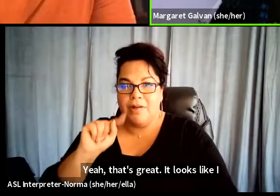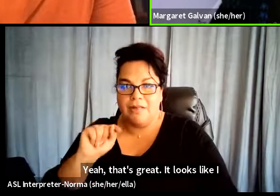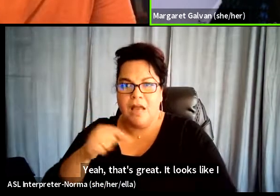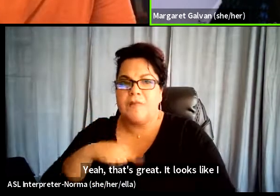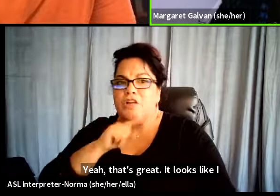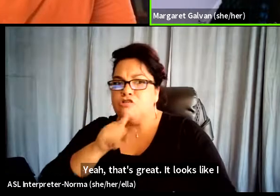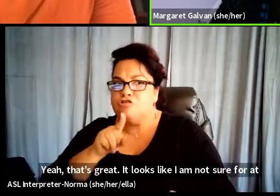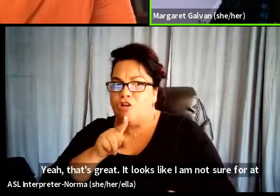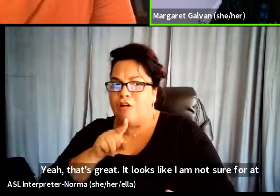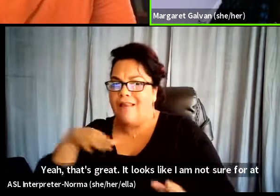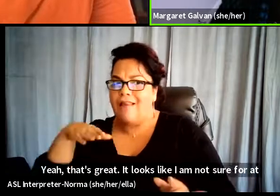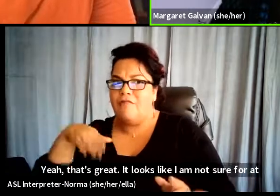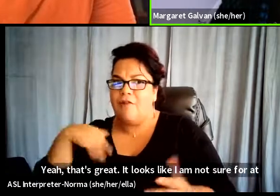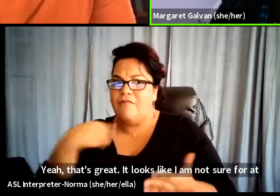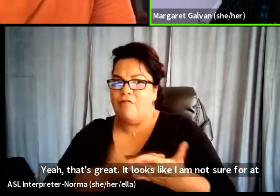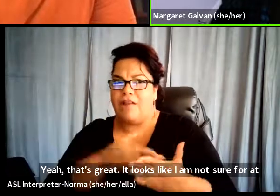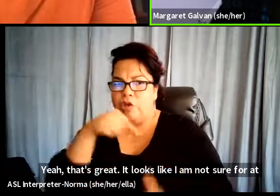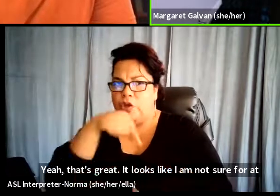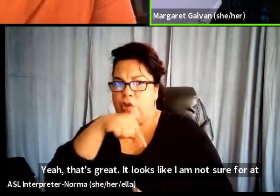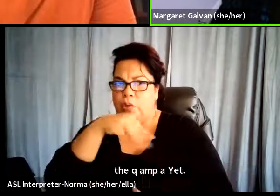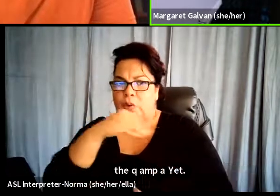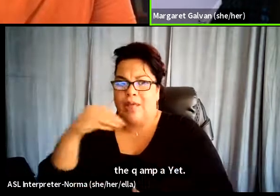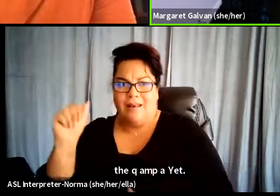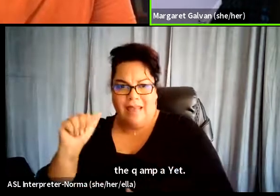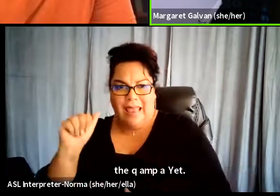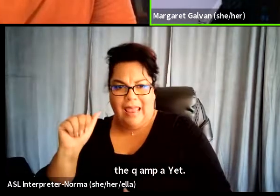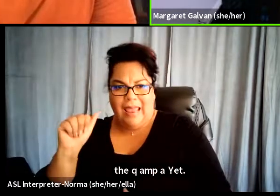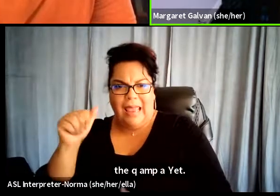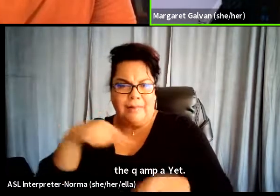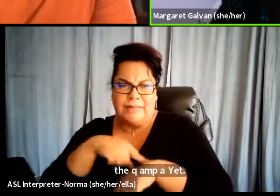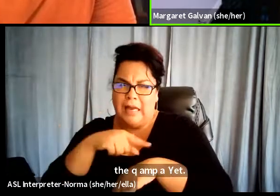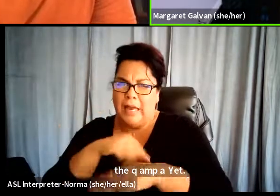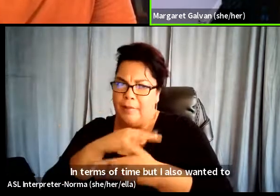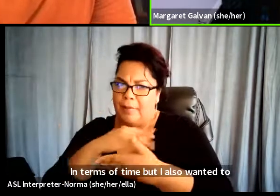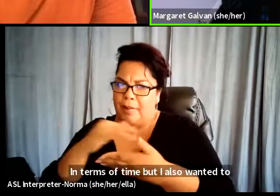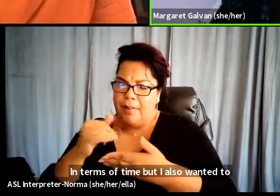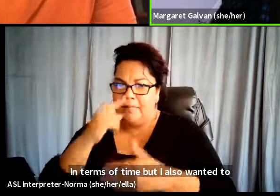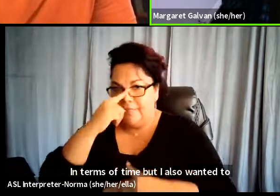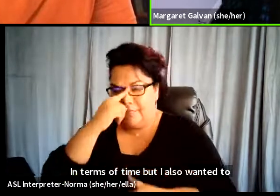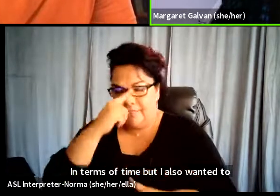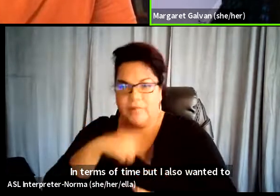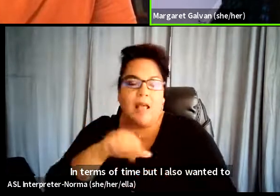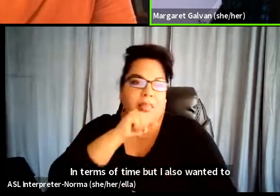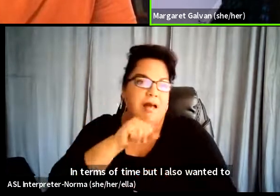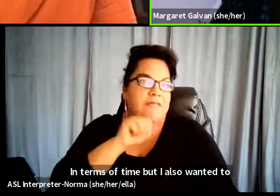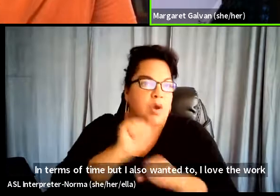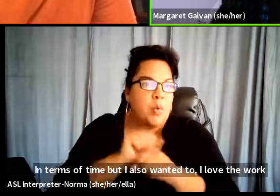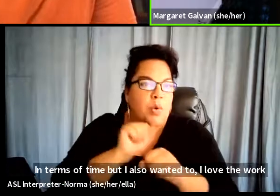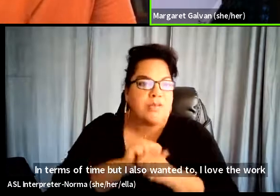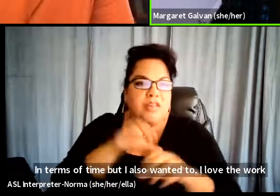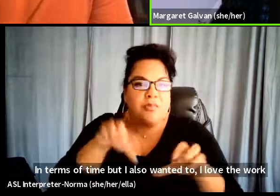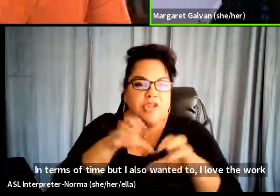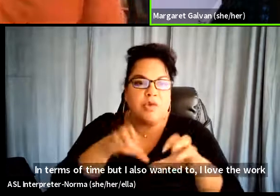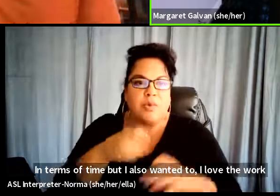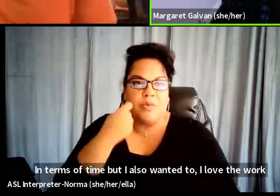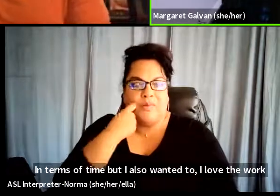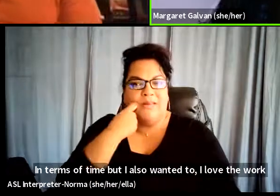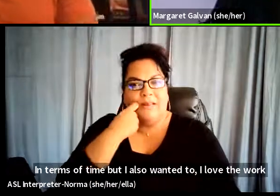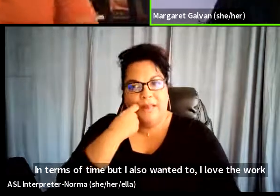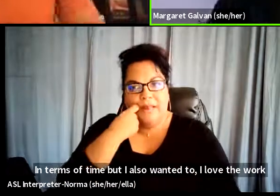Q and A yet, um, in terms of time, but I also wanted to, I love the work that you've been doing recently, um,